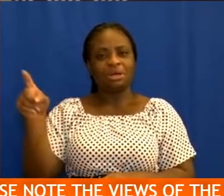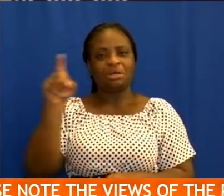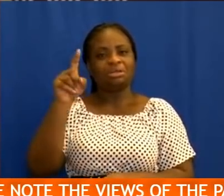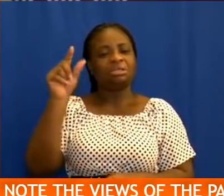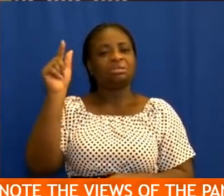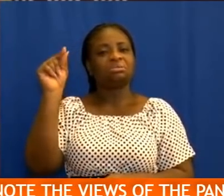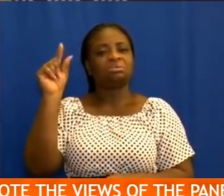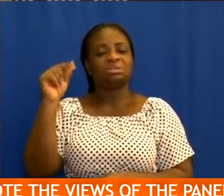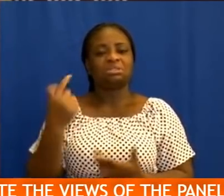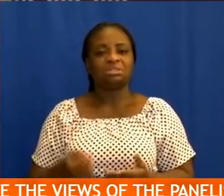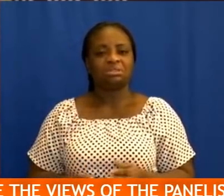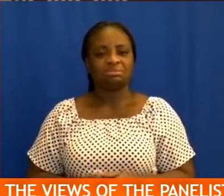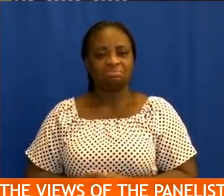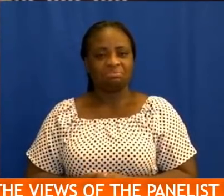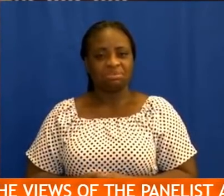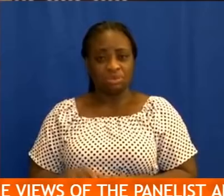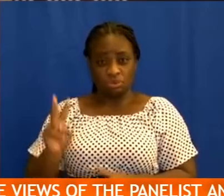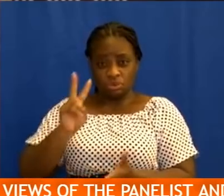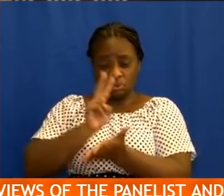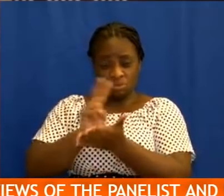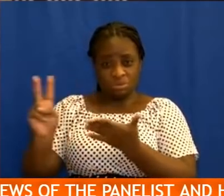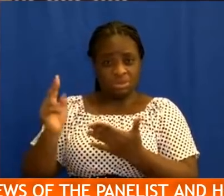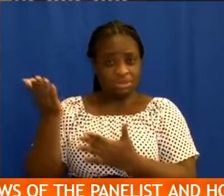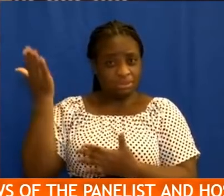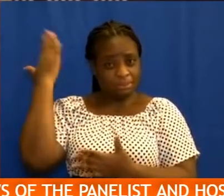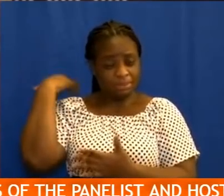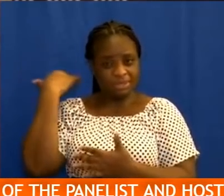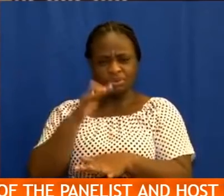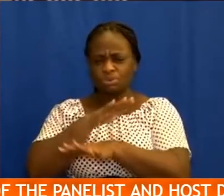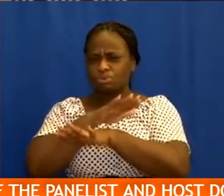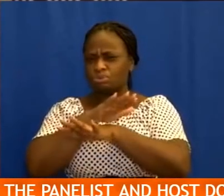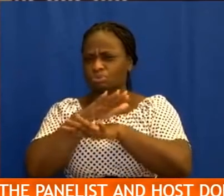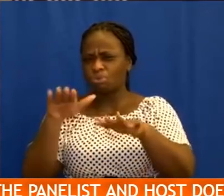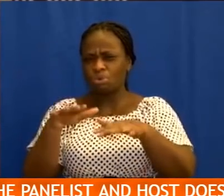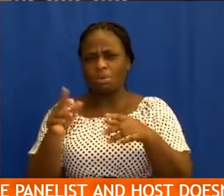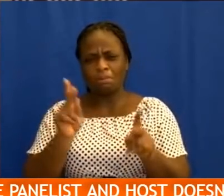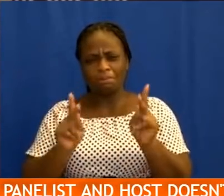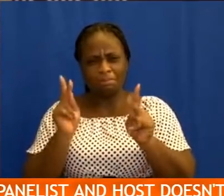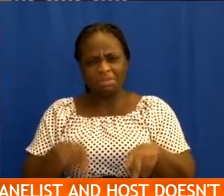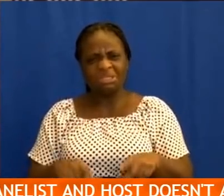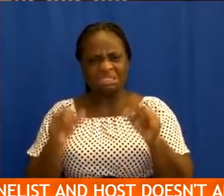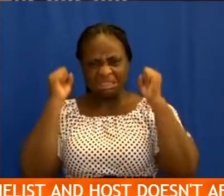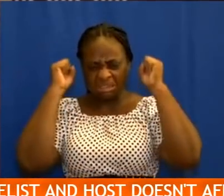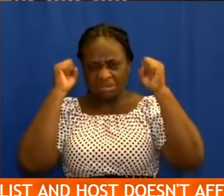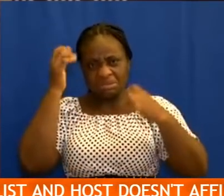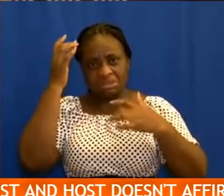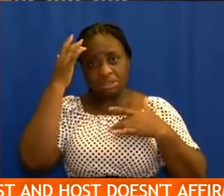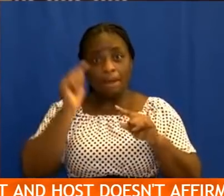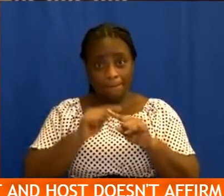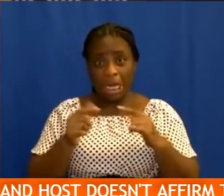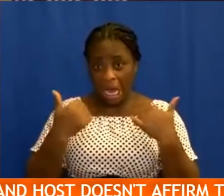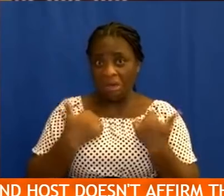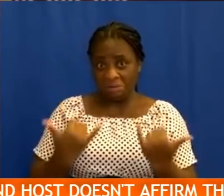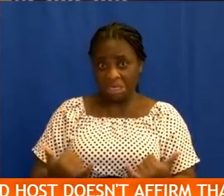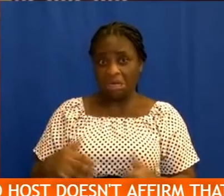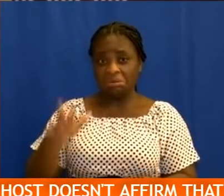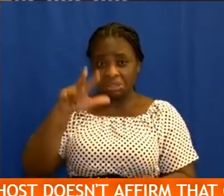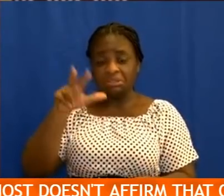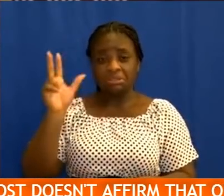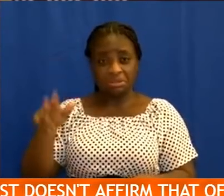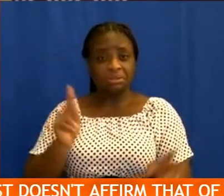120. 2 weeks ago, there was no critical case. We now have 33 in